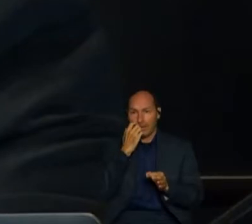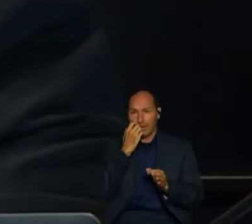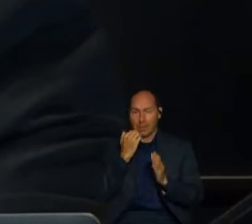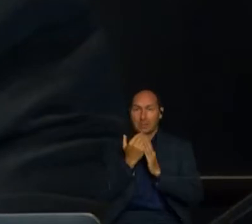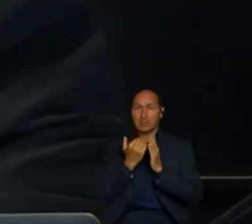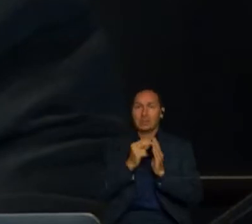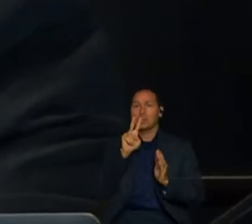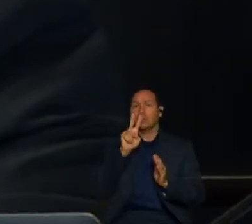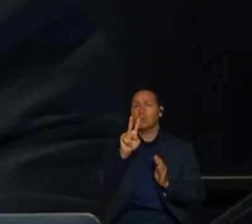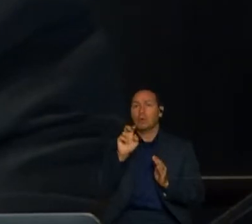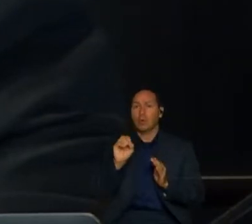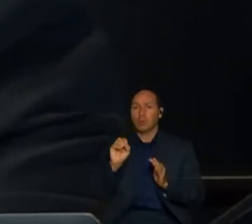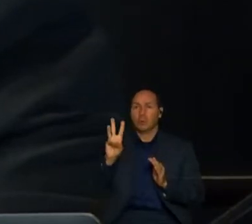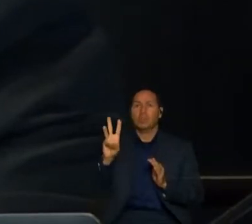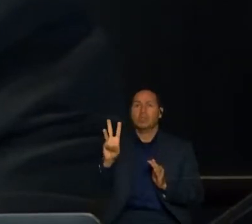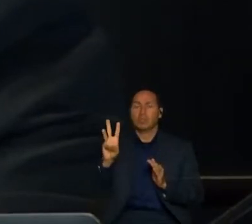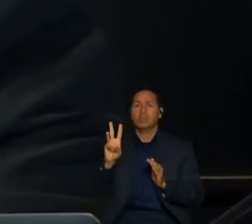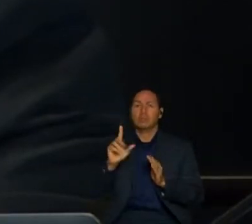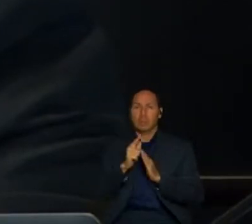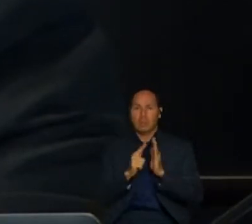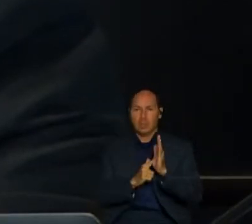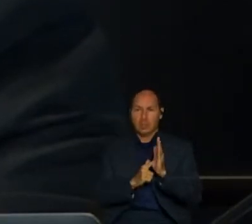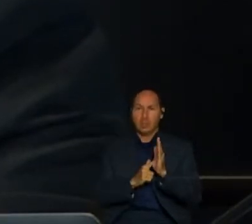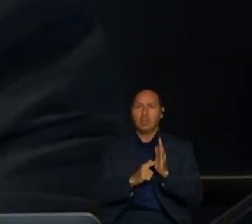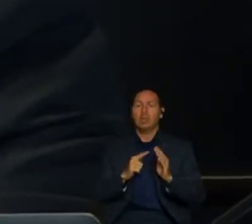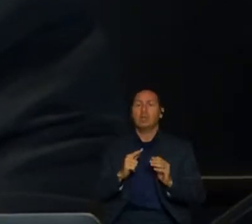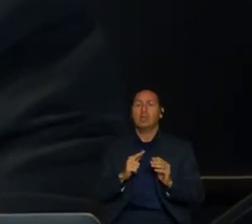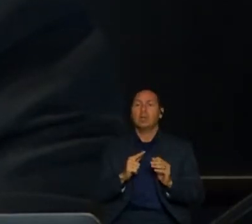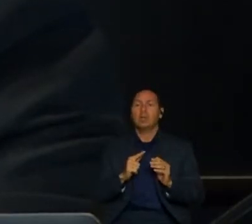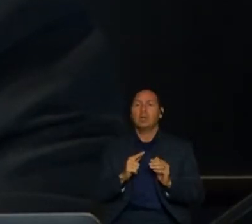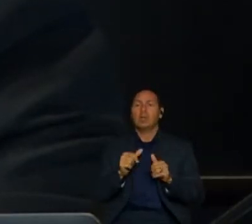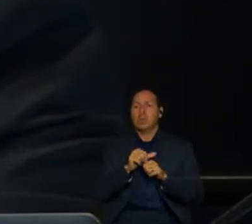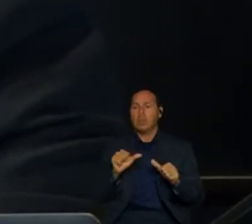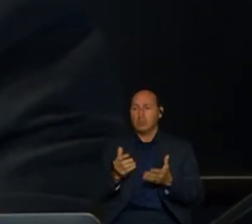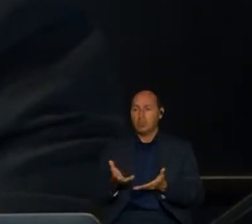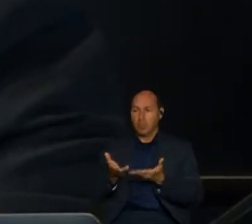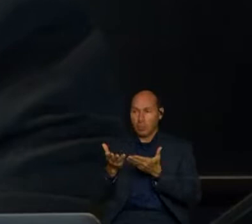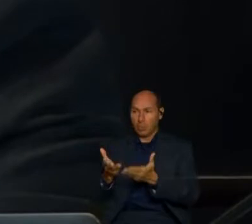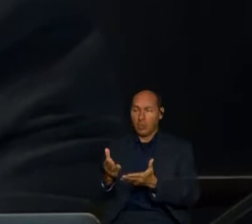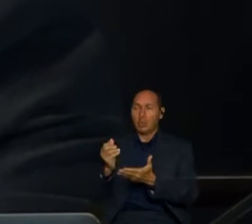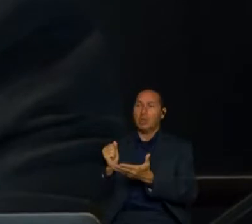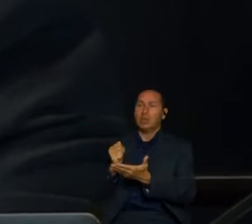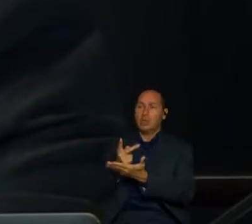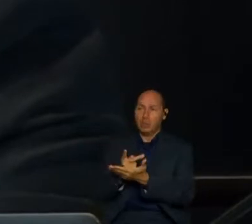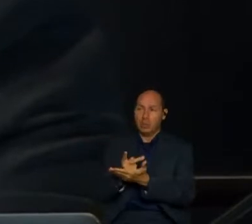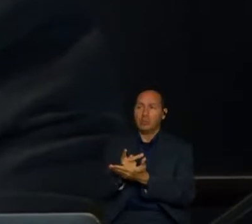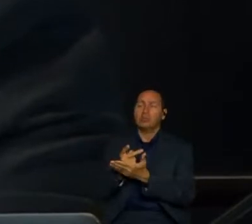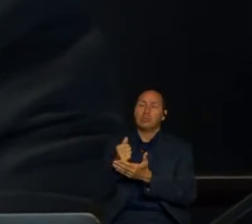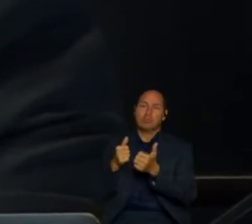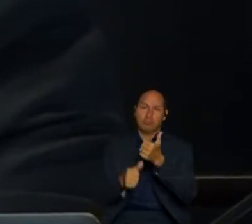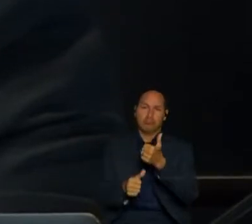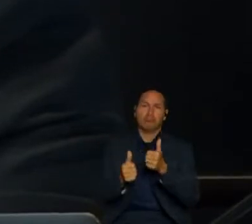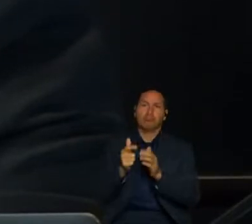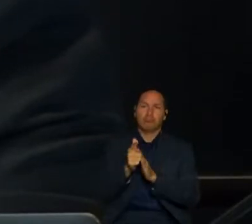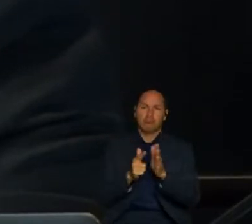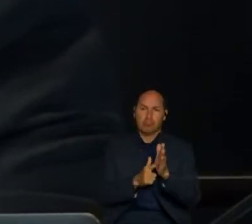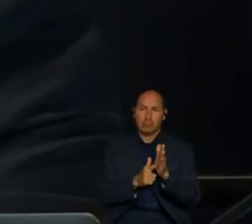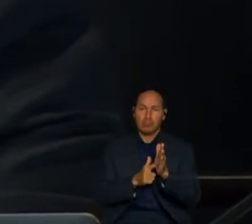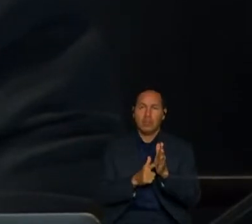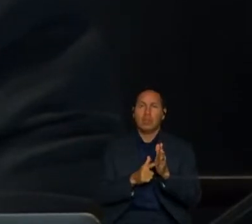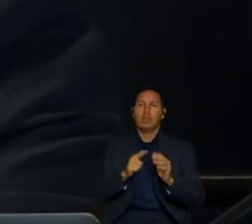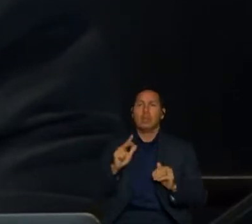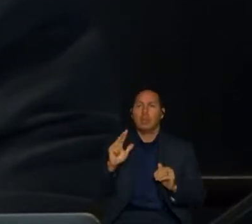of PROMESA, two, any submissions or authorizations authorized by PROMESA, and